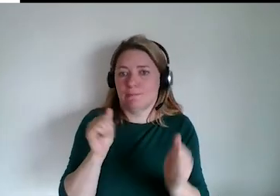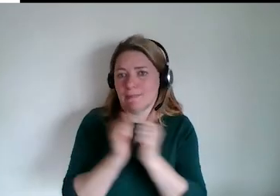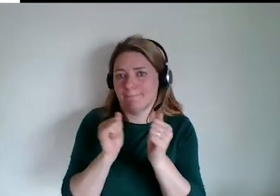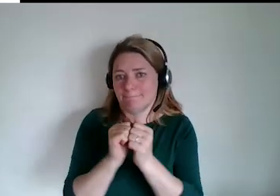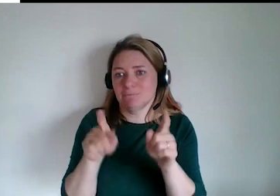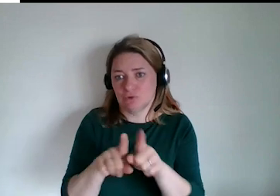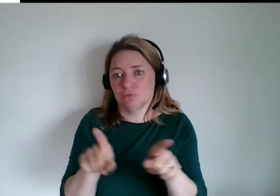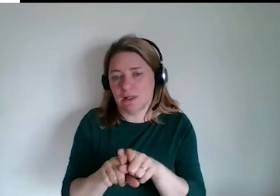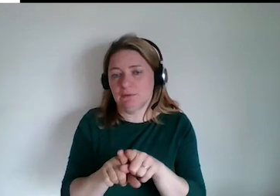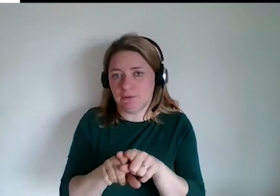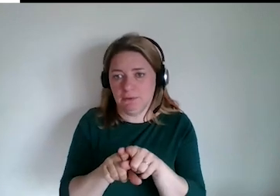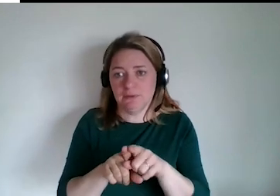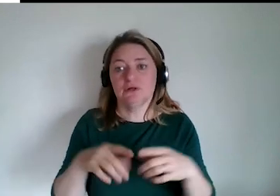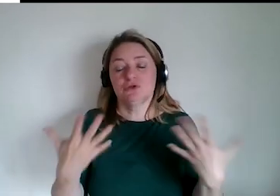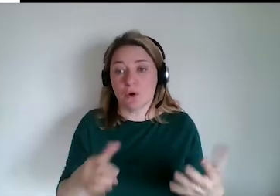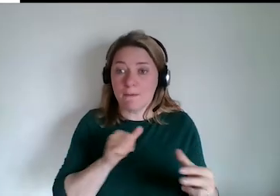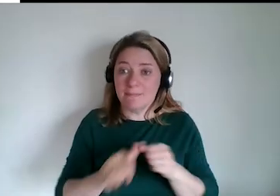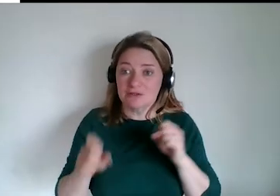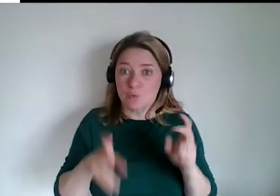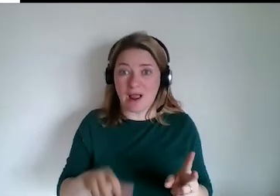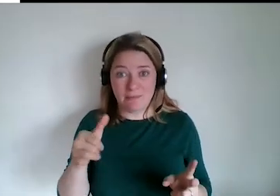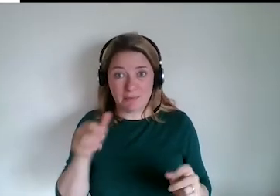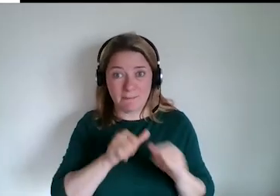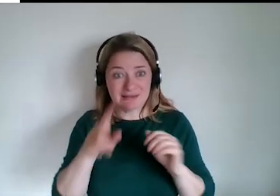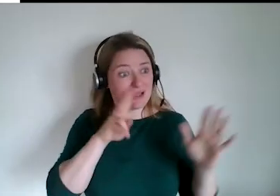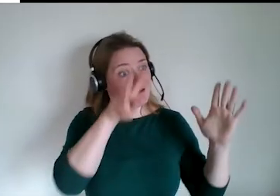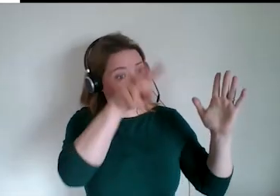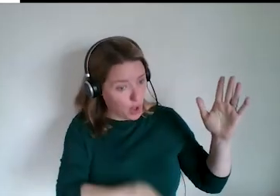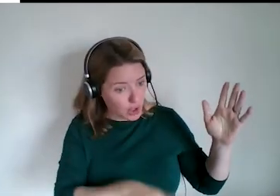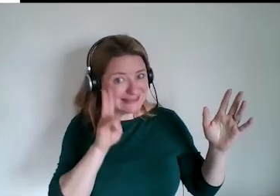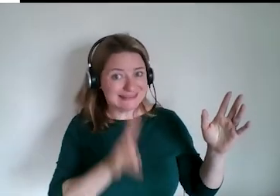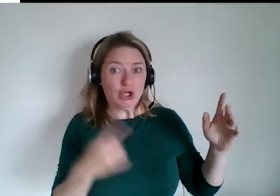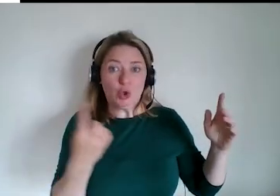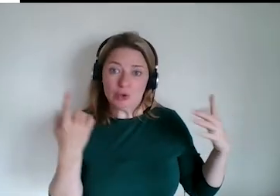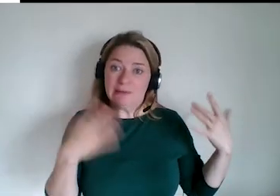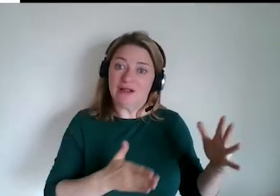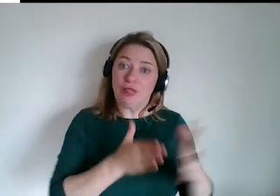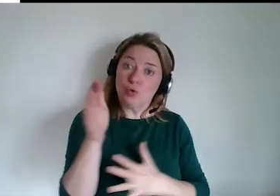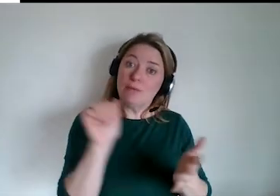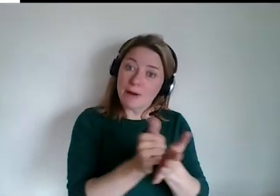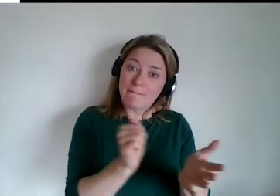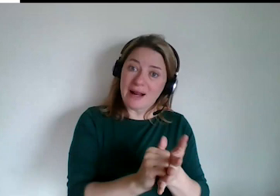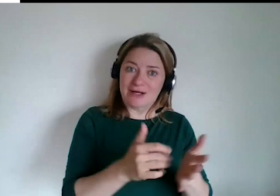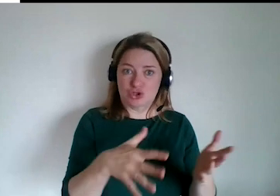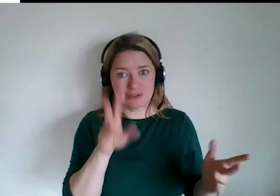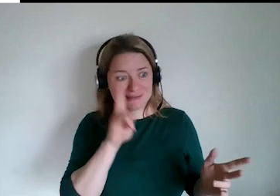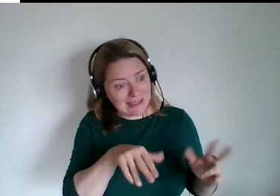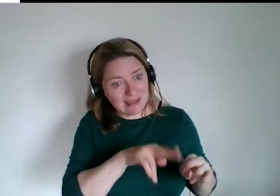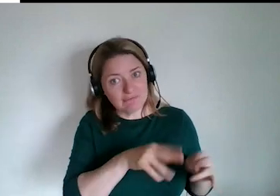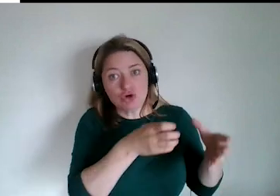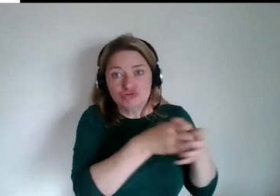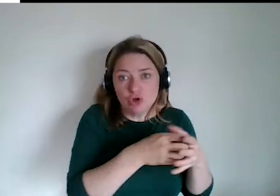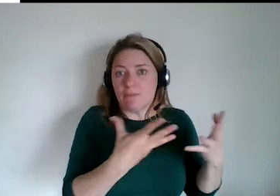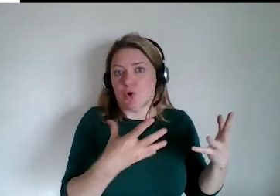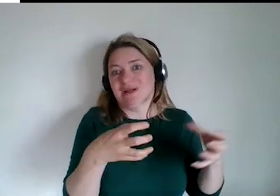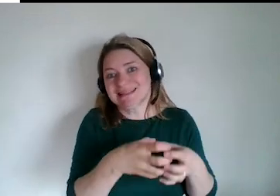probably your best bet might be to look at who's published from UKMED, and see if there's a group or team